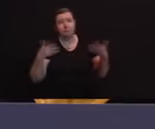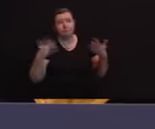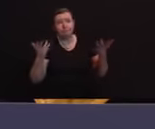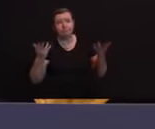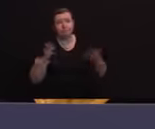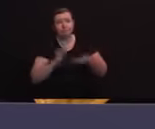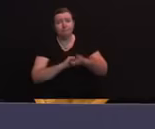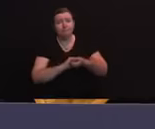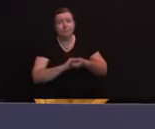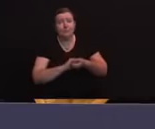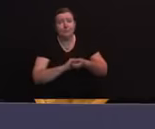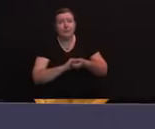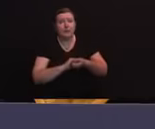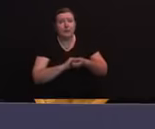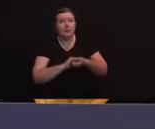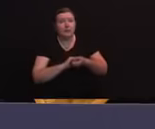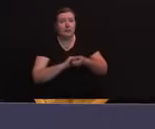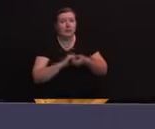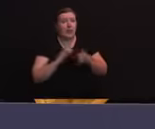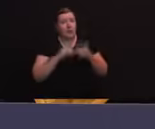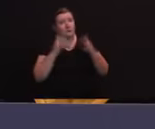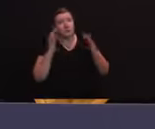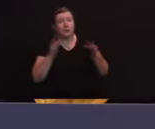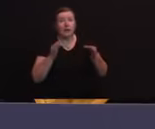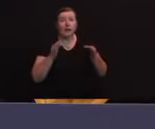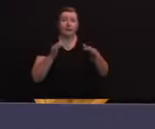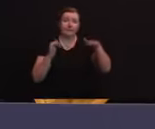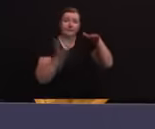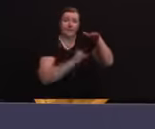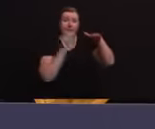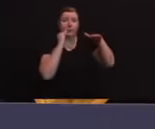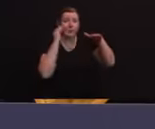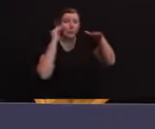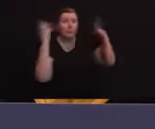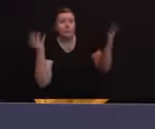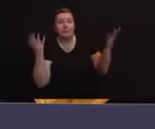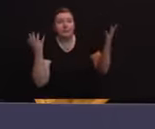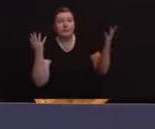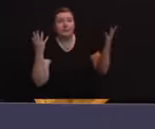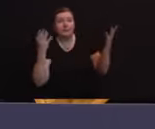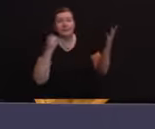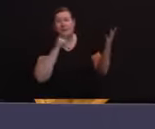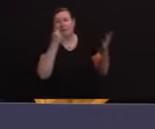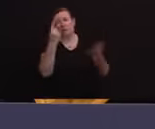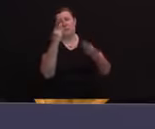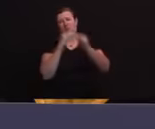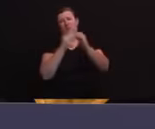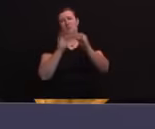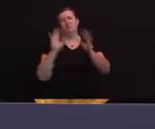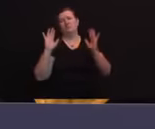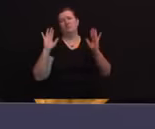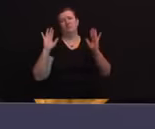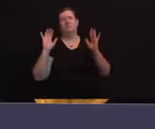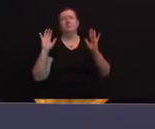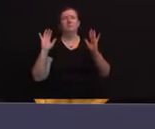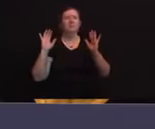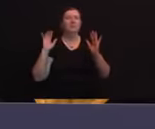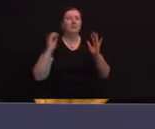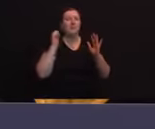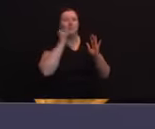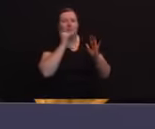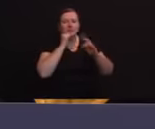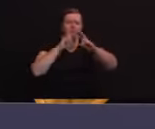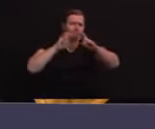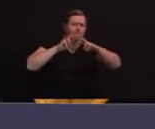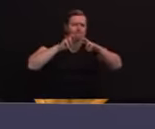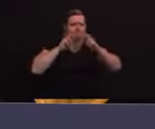nor did one number lead us to take the actions today. Again, where we're seeing transmissions, we're trying to figure out what combination of